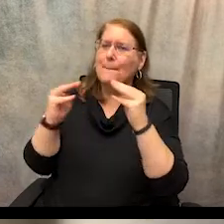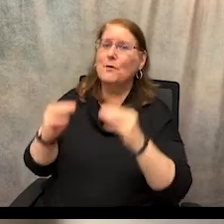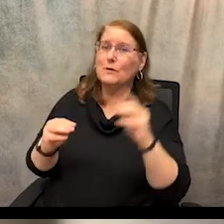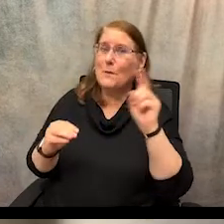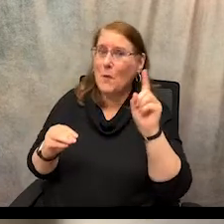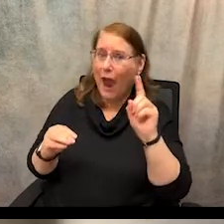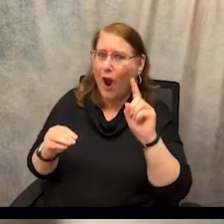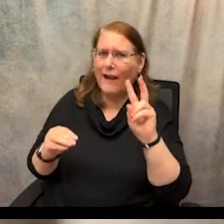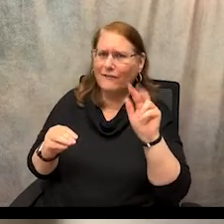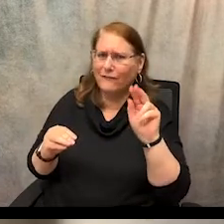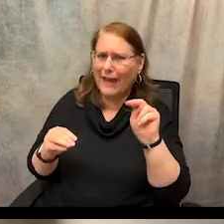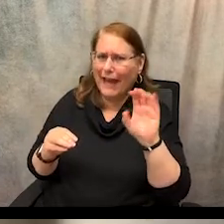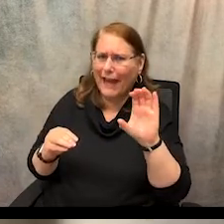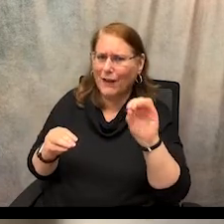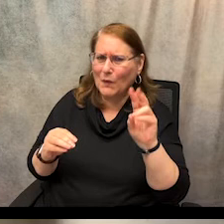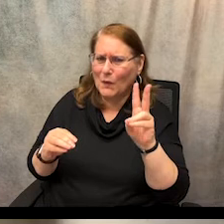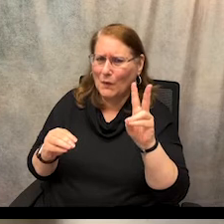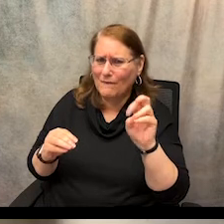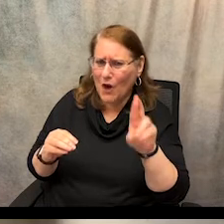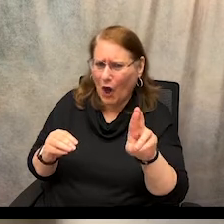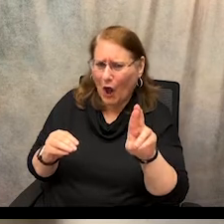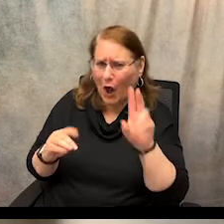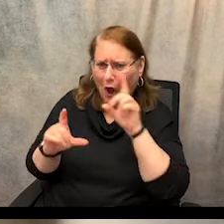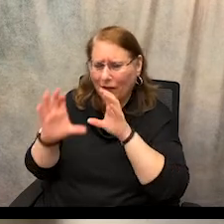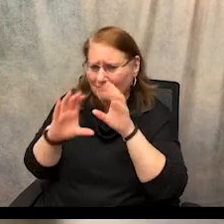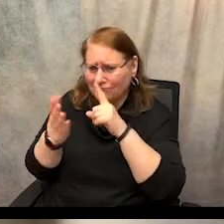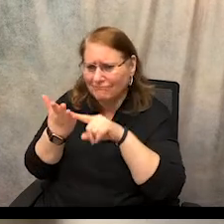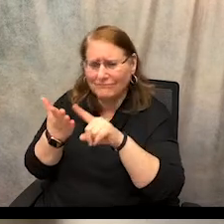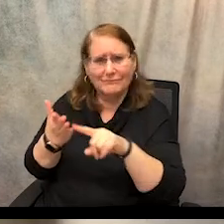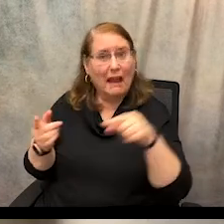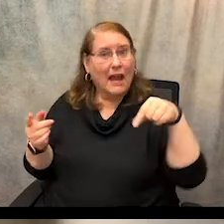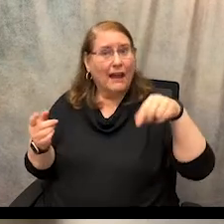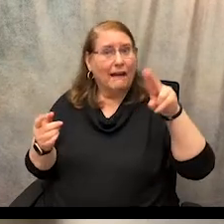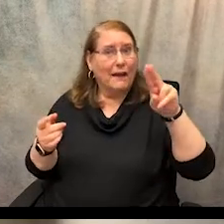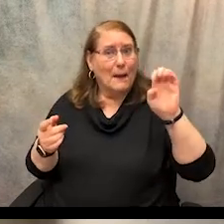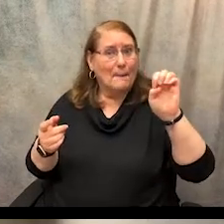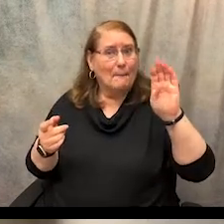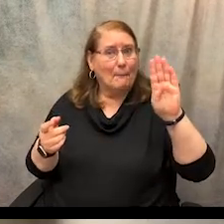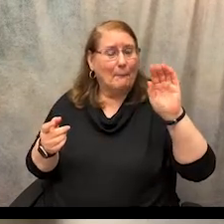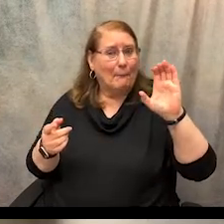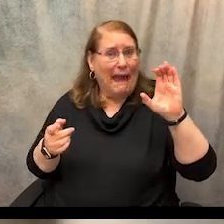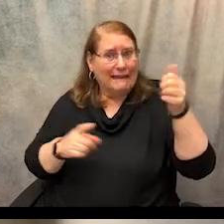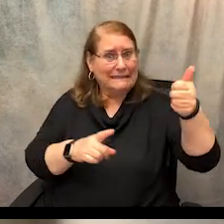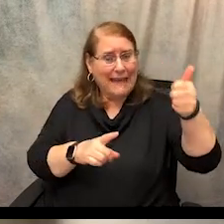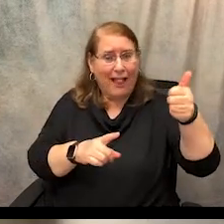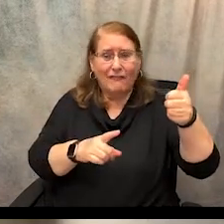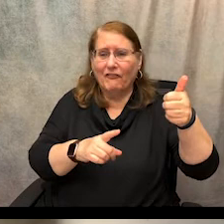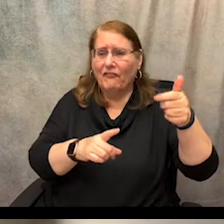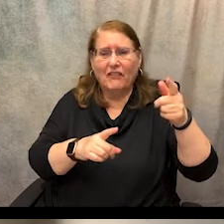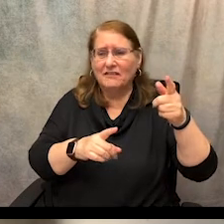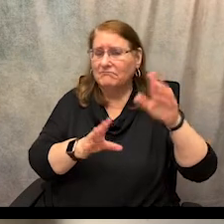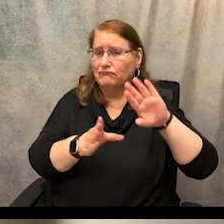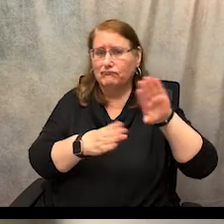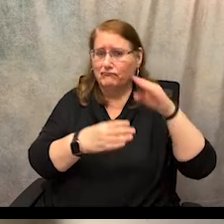in Vancouver that really picked that up and explored it. Whereas in Quebec itself, I think it's